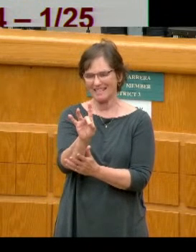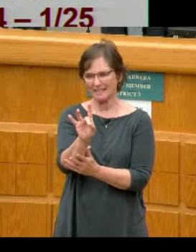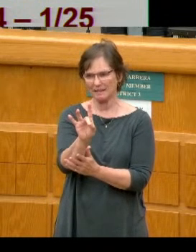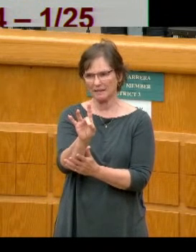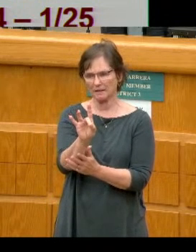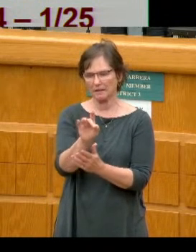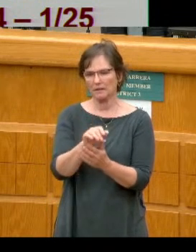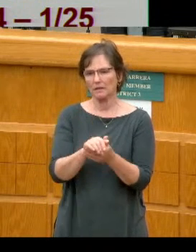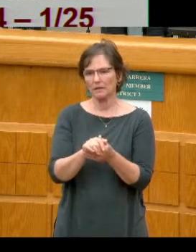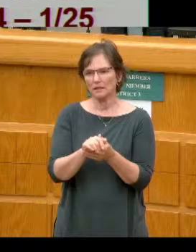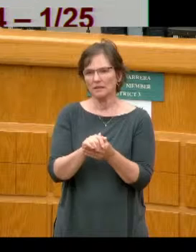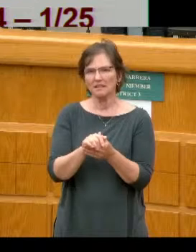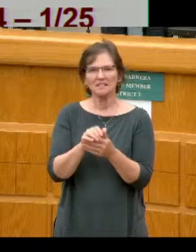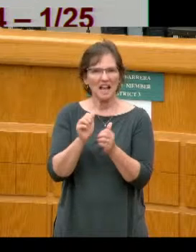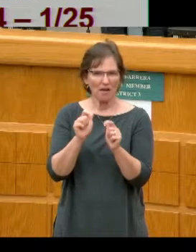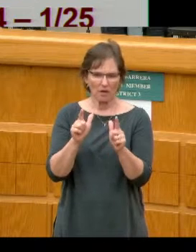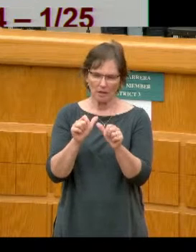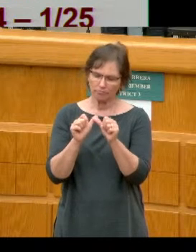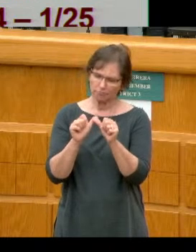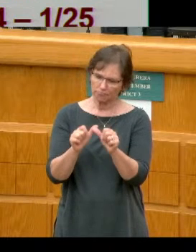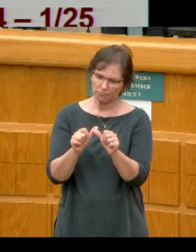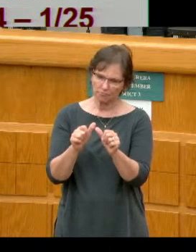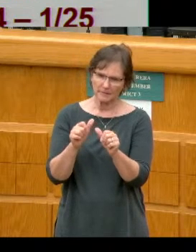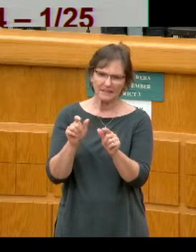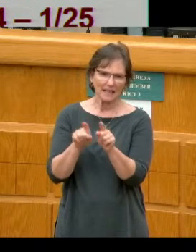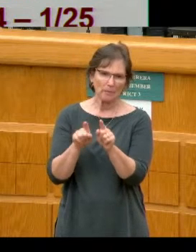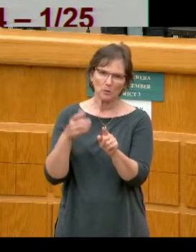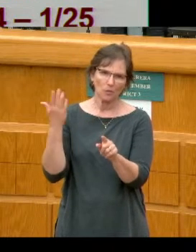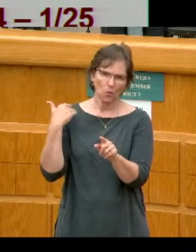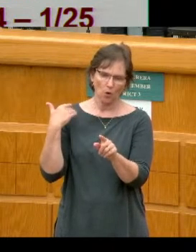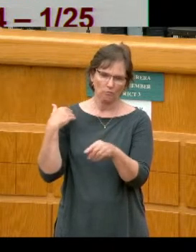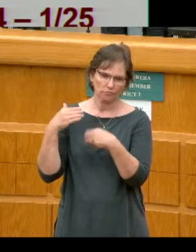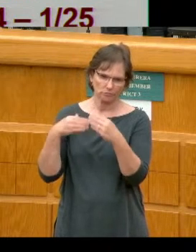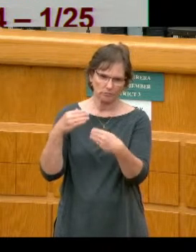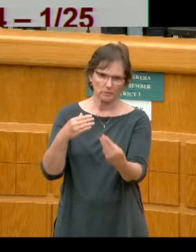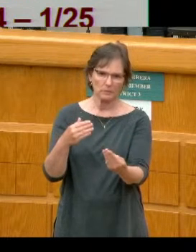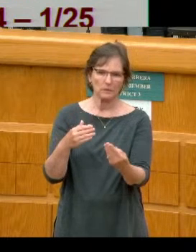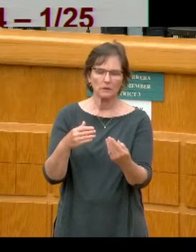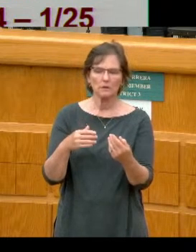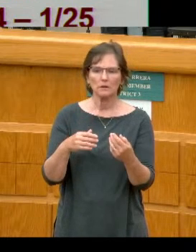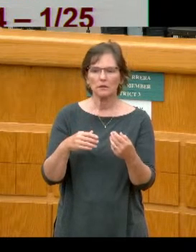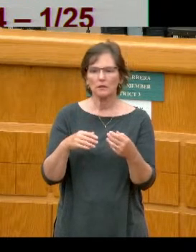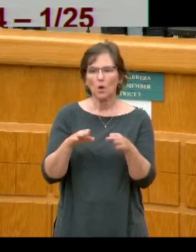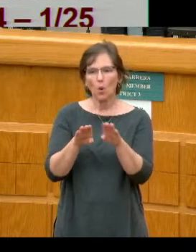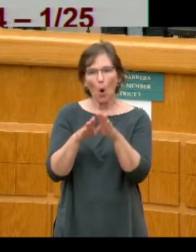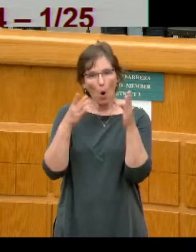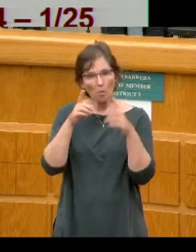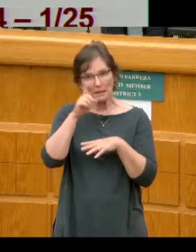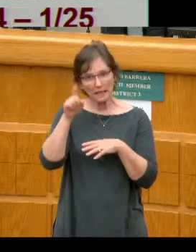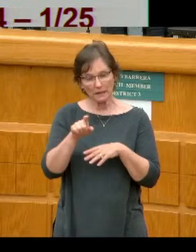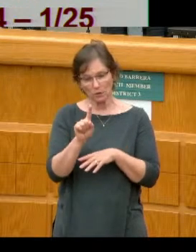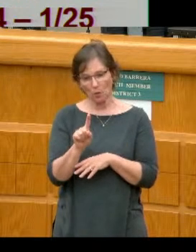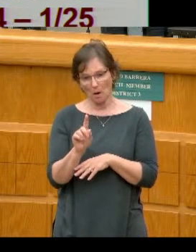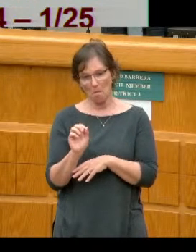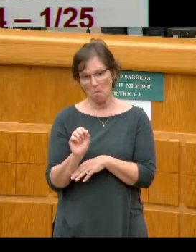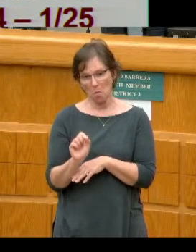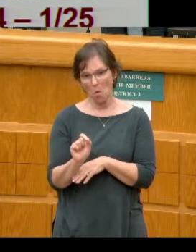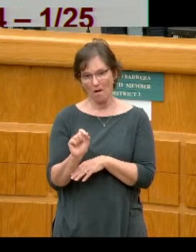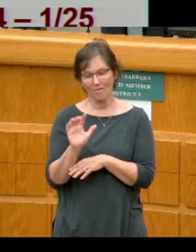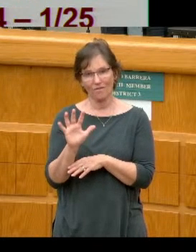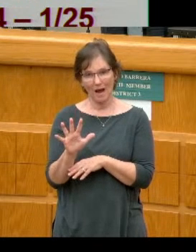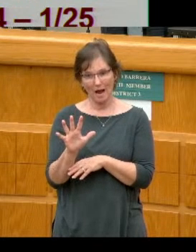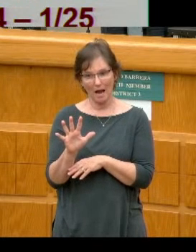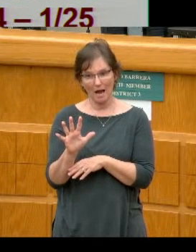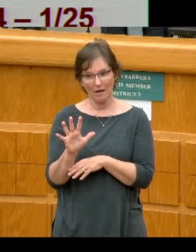June. But it's more than big enough to send us into an outbreak that was bigger than the one in June. This is